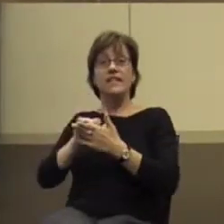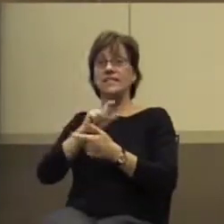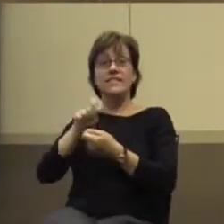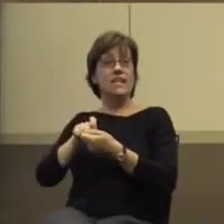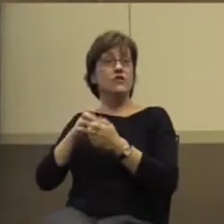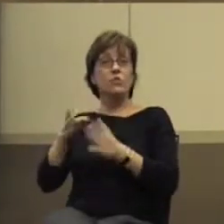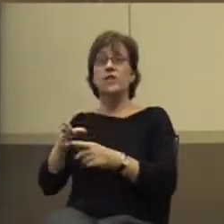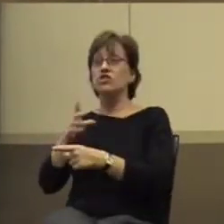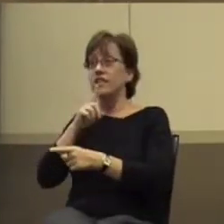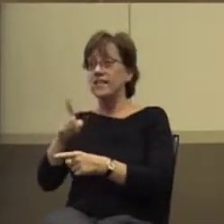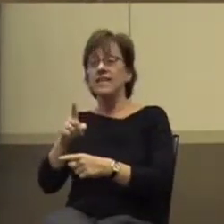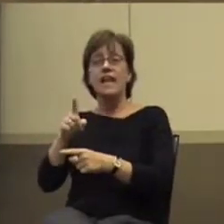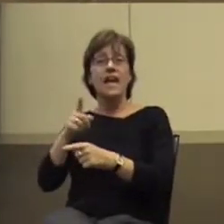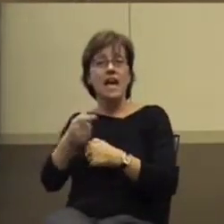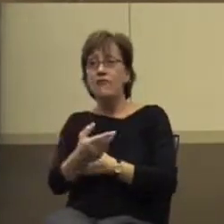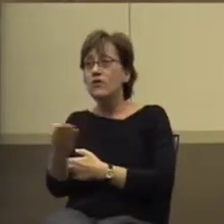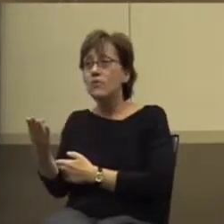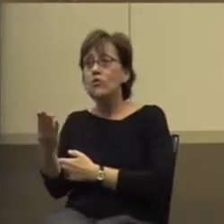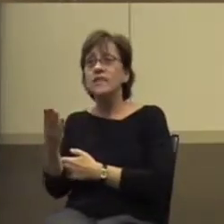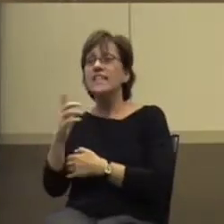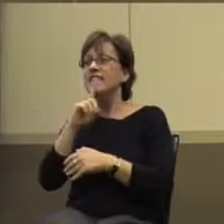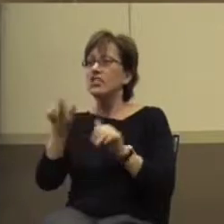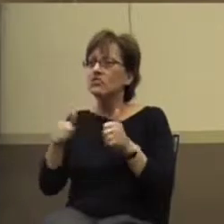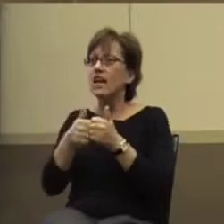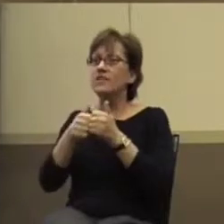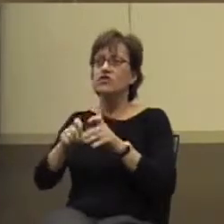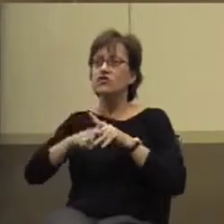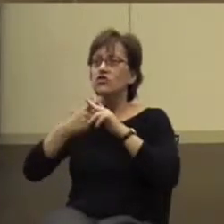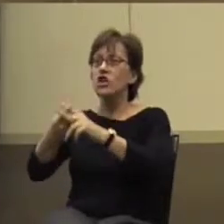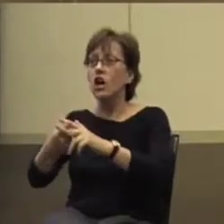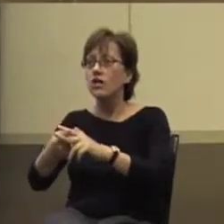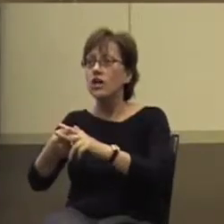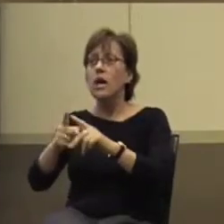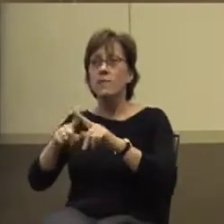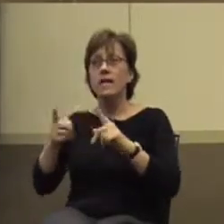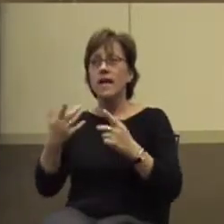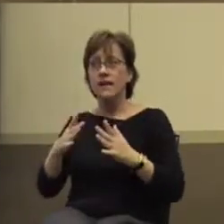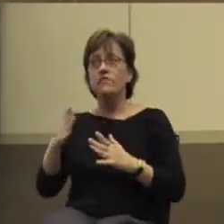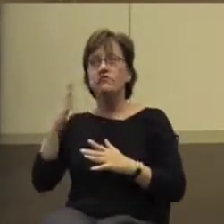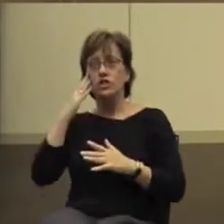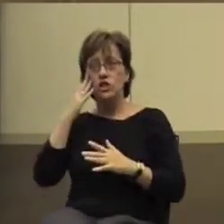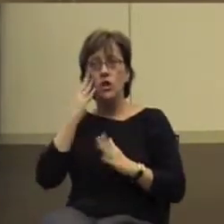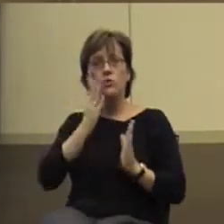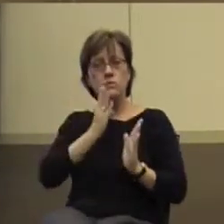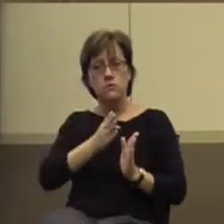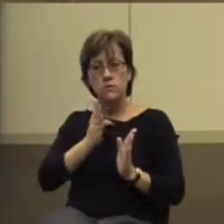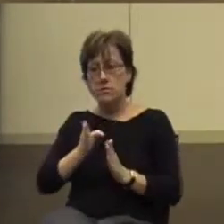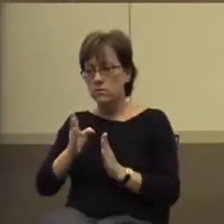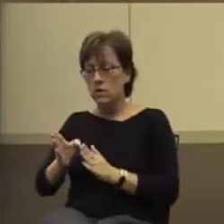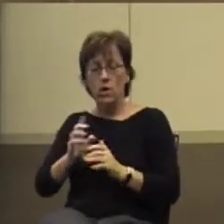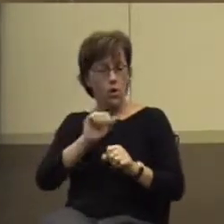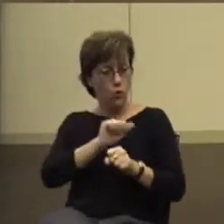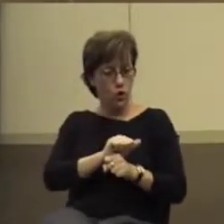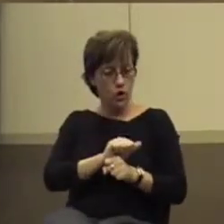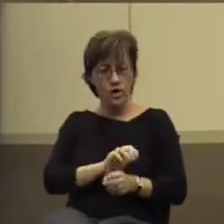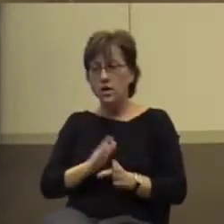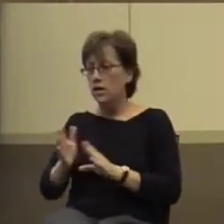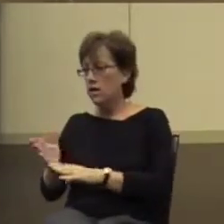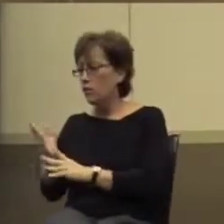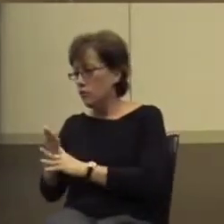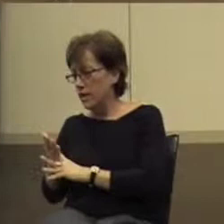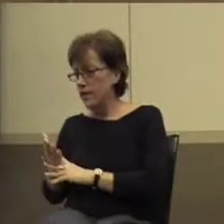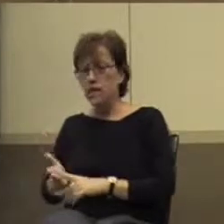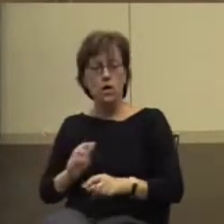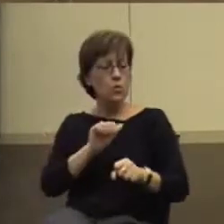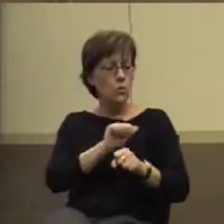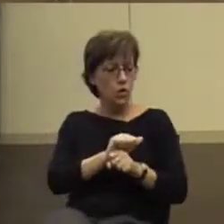it's like, it's a challenge every morning to get started. But then once she starts to know the sequence, you know, that I got to do my work, and then I get my break,